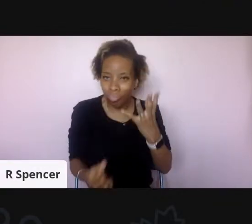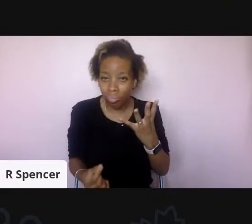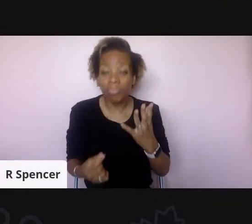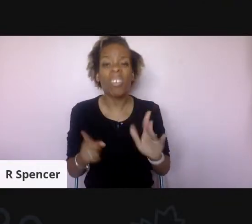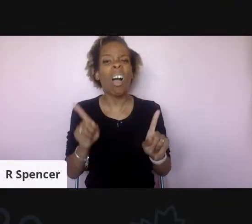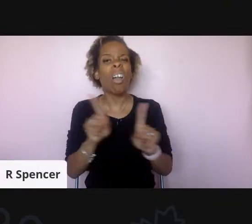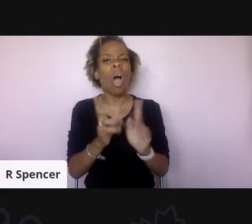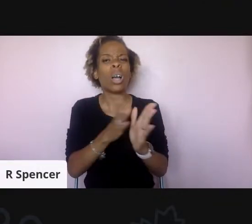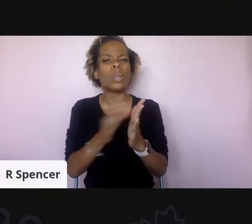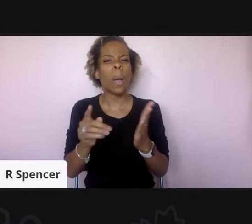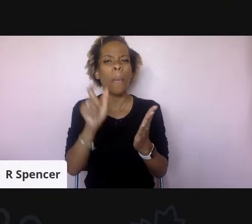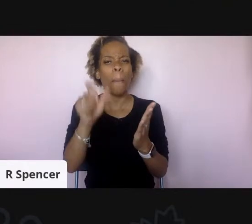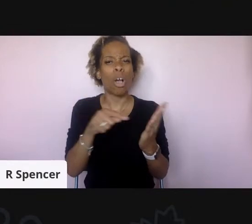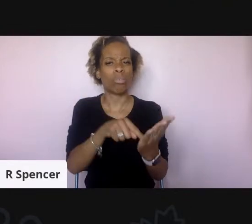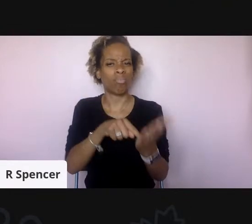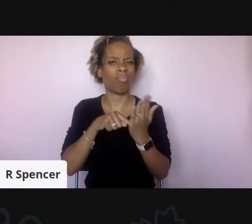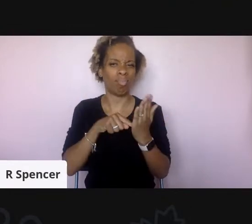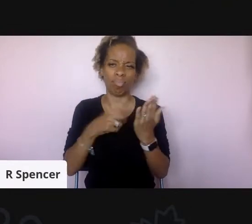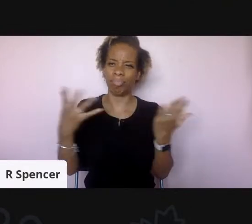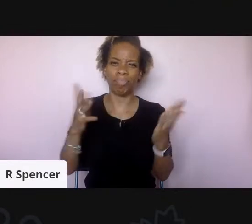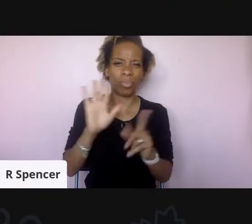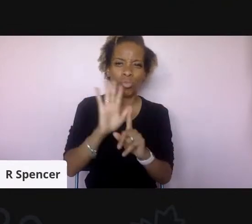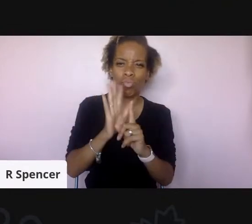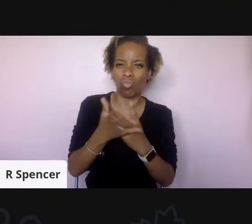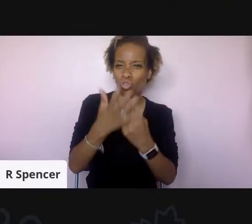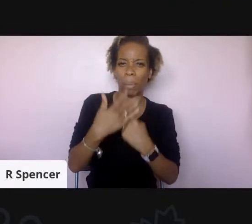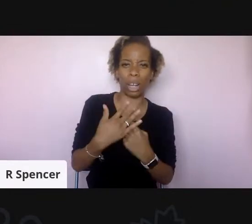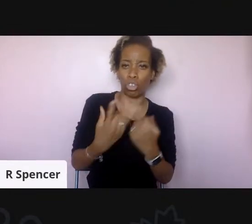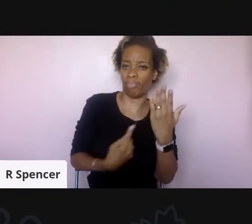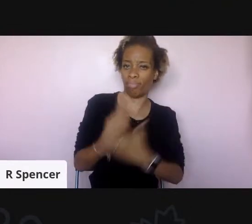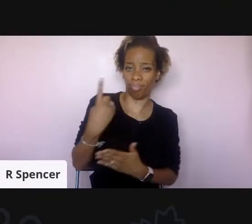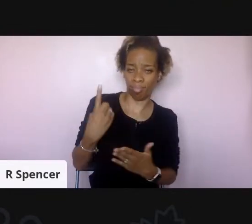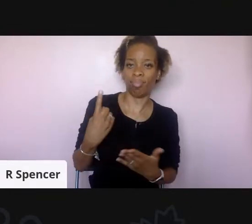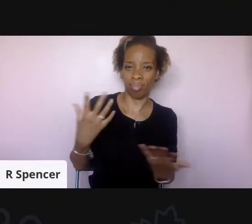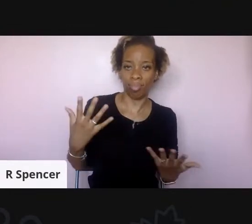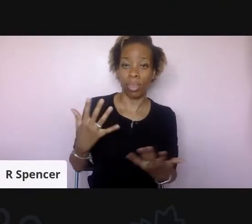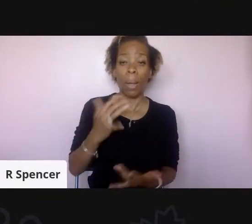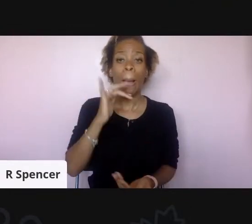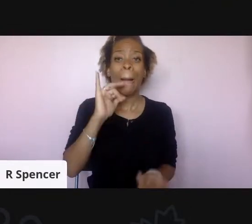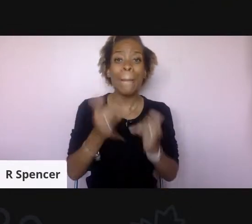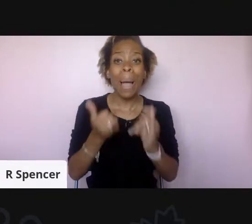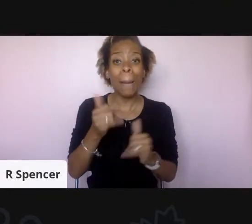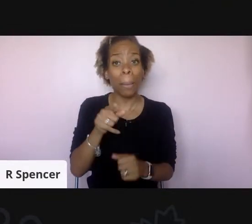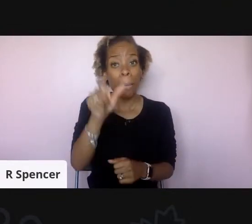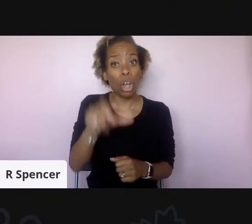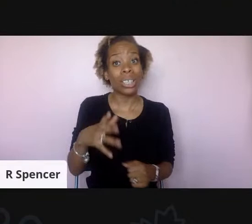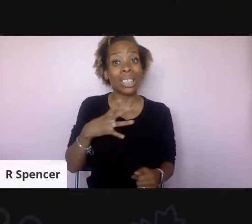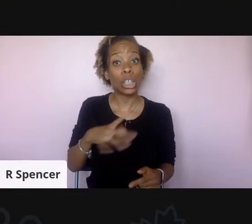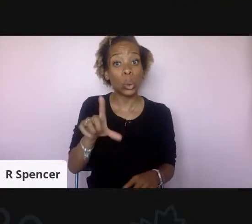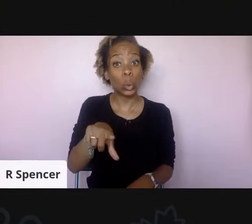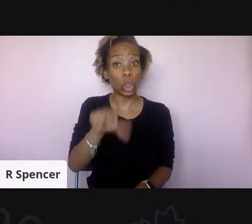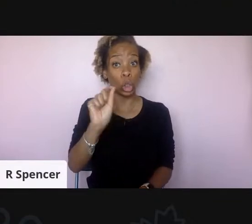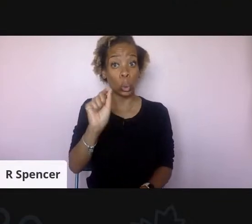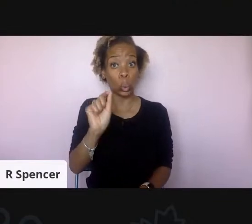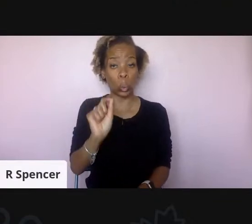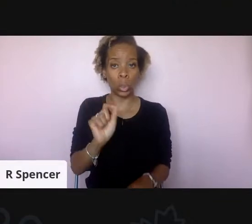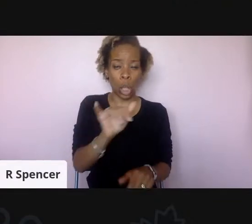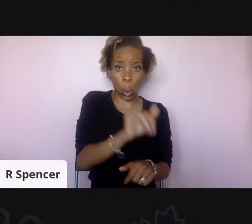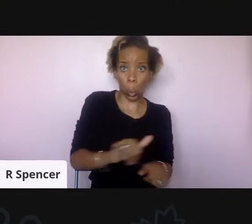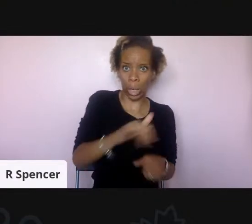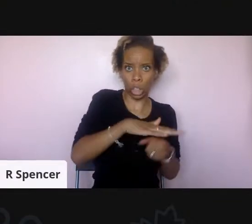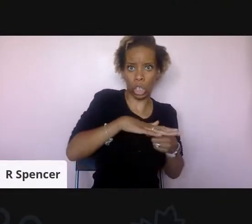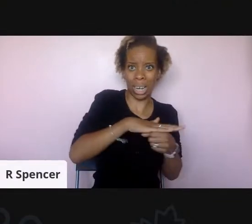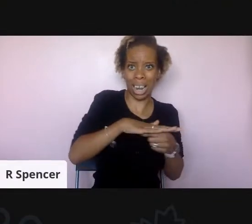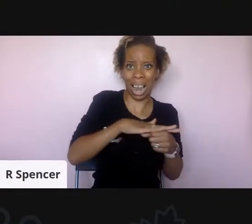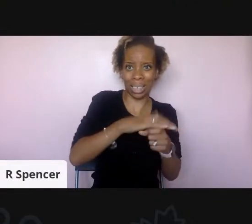discrimination, somebody taking up that case, a caseworker, may need to choose a case to fight on, or